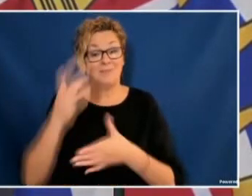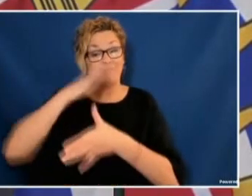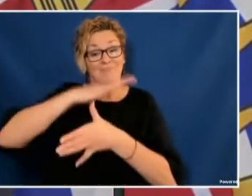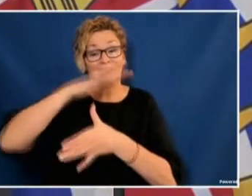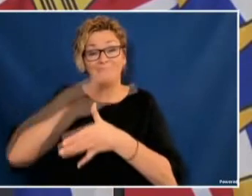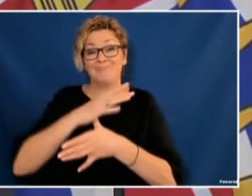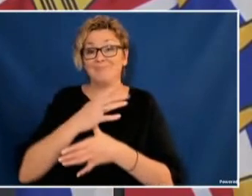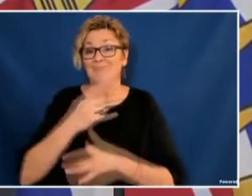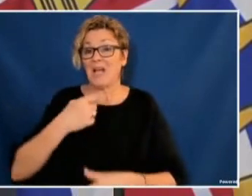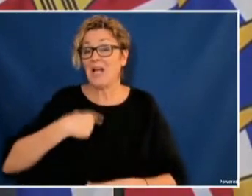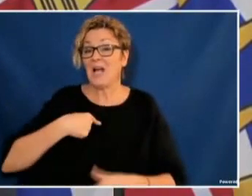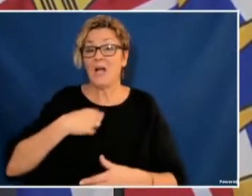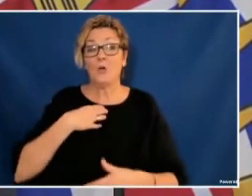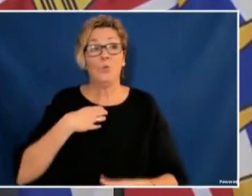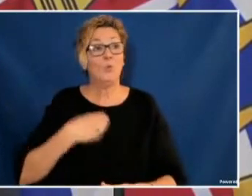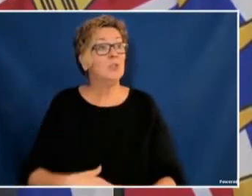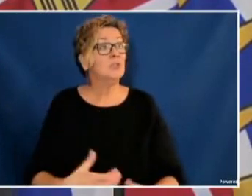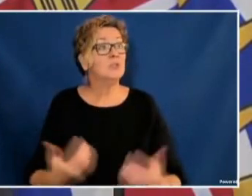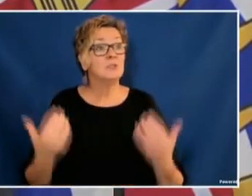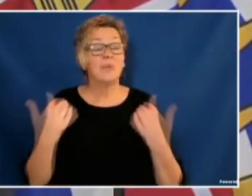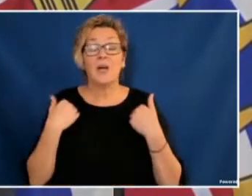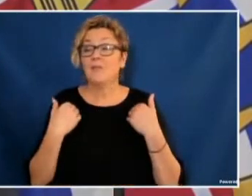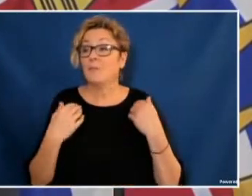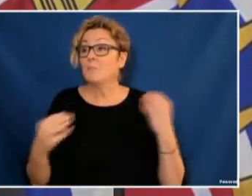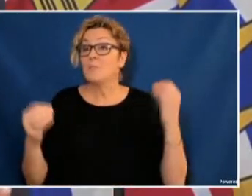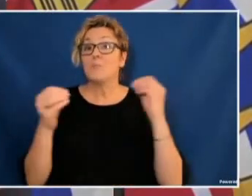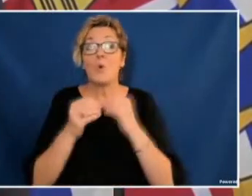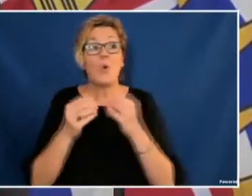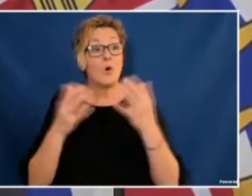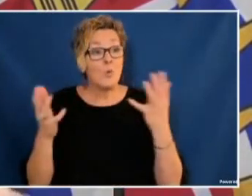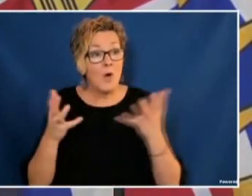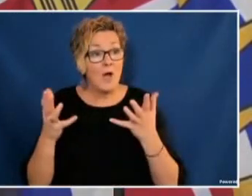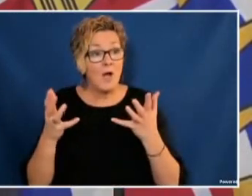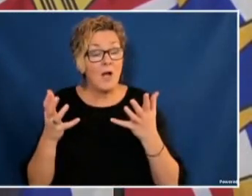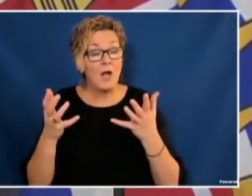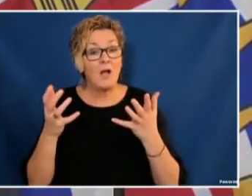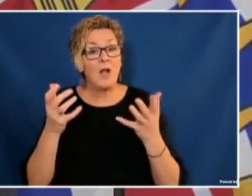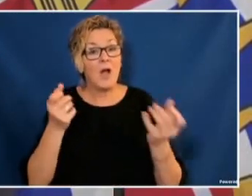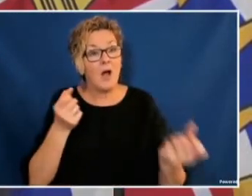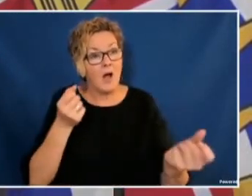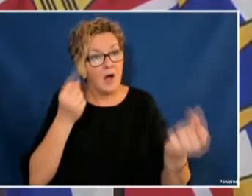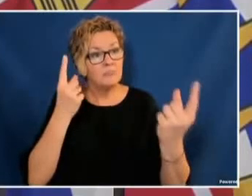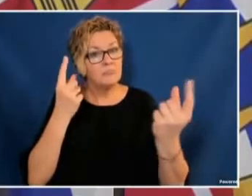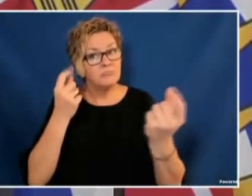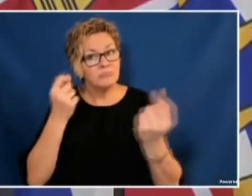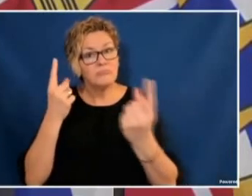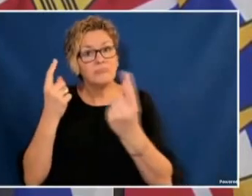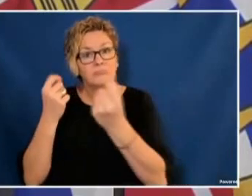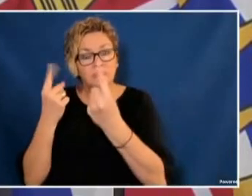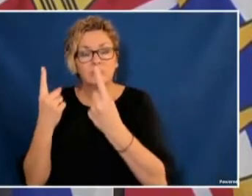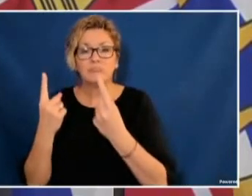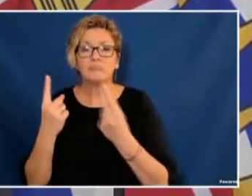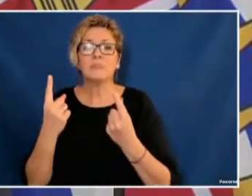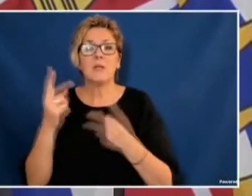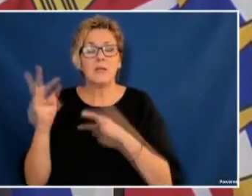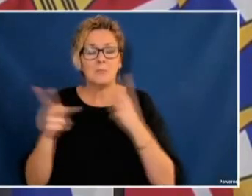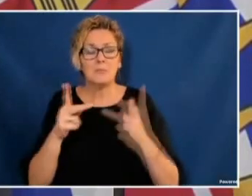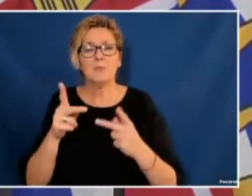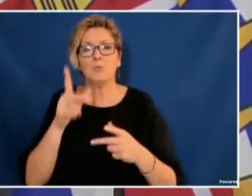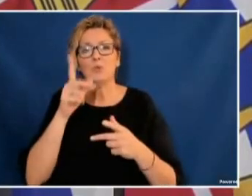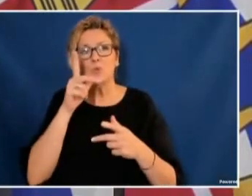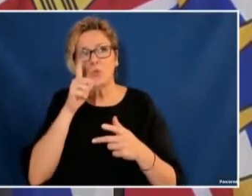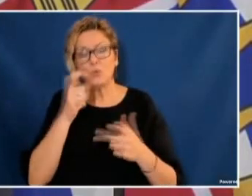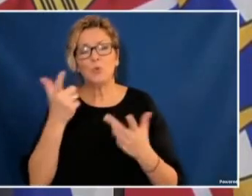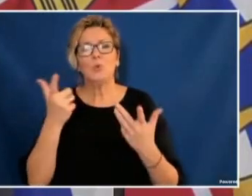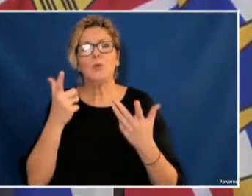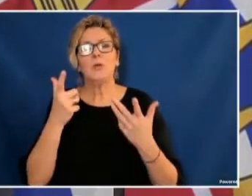of us to do the right thing. And that goes to a number of different things. We've heard that people are giving people in restaurants